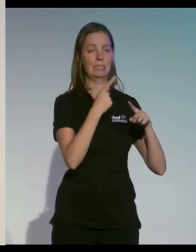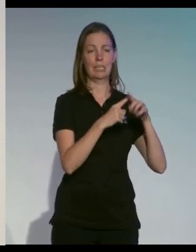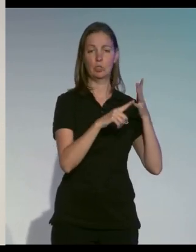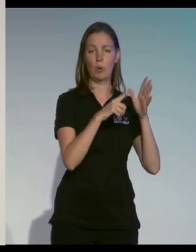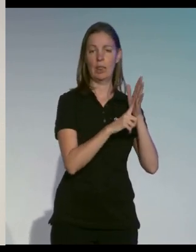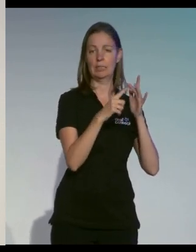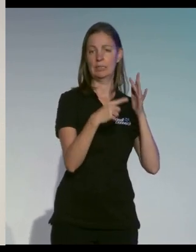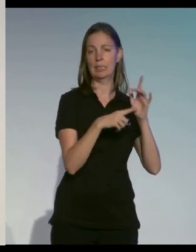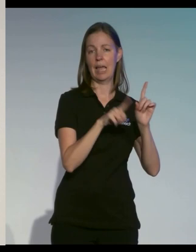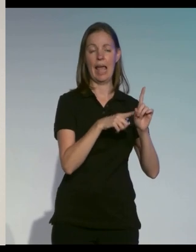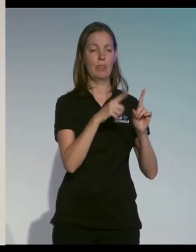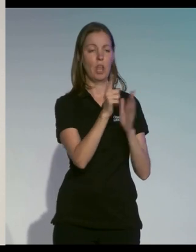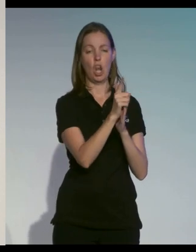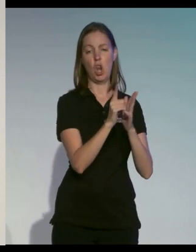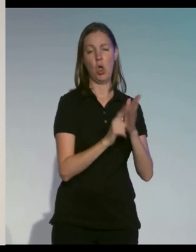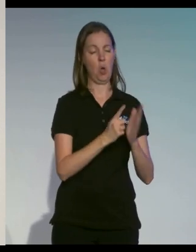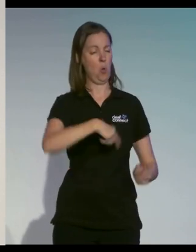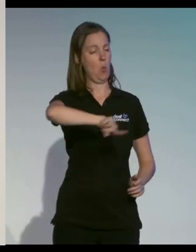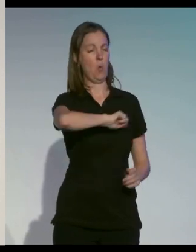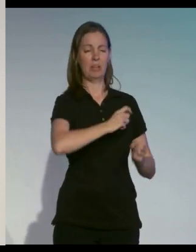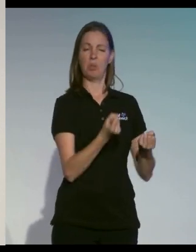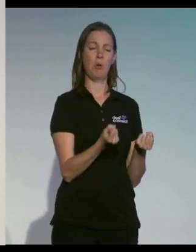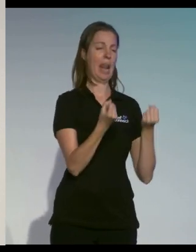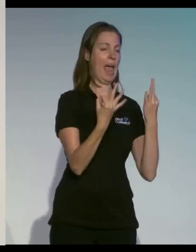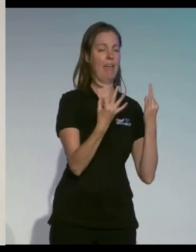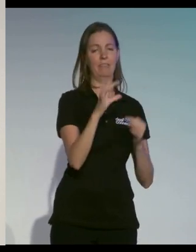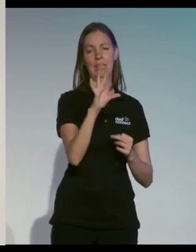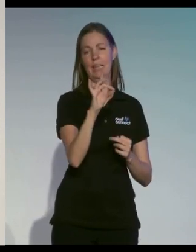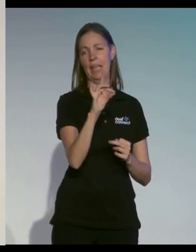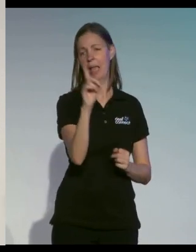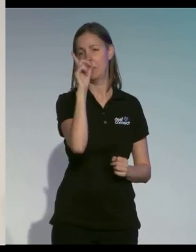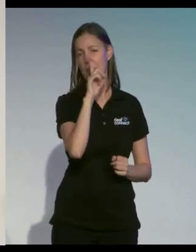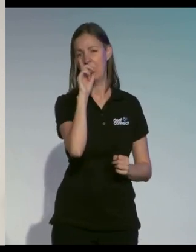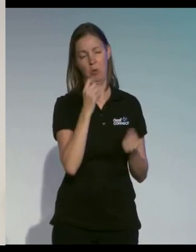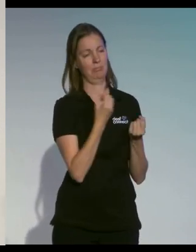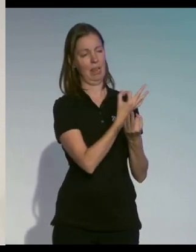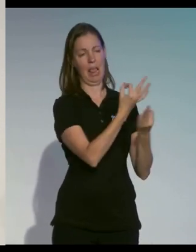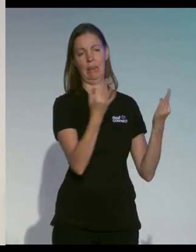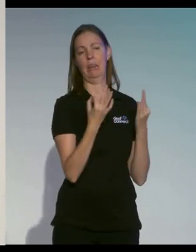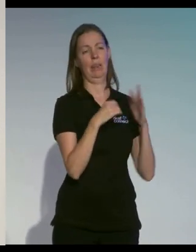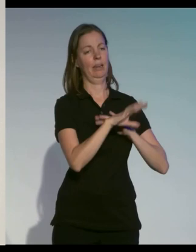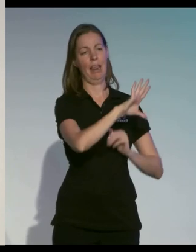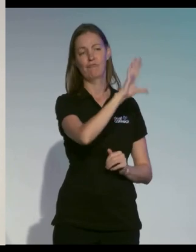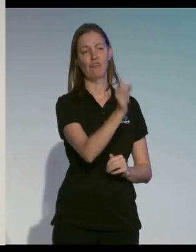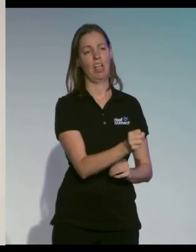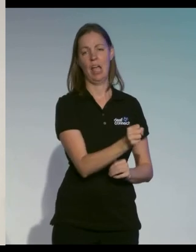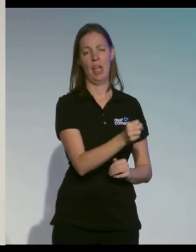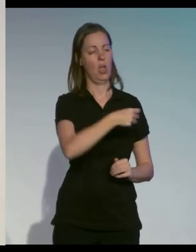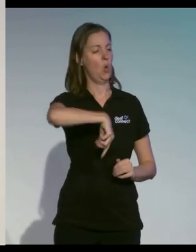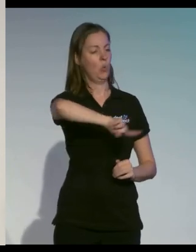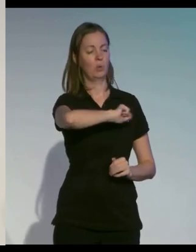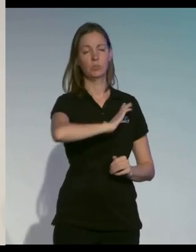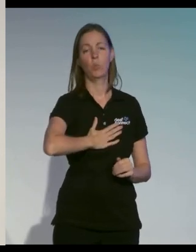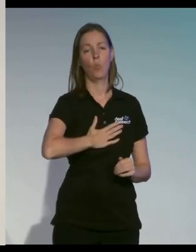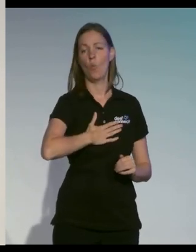we don't have any gay people, we don't have any such people in Africa, and we don't want